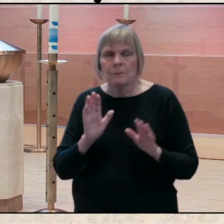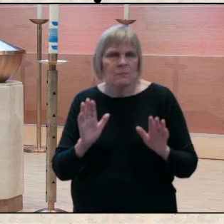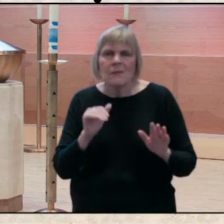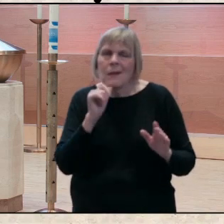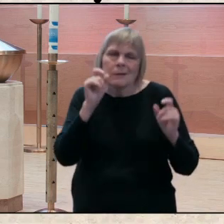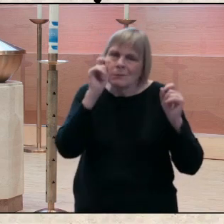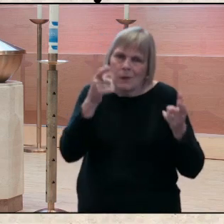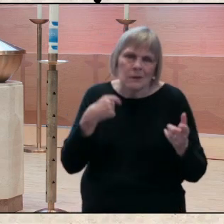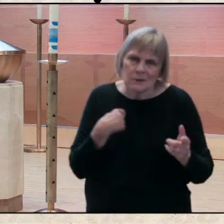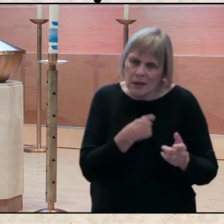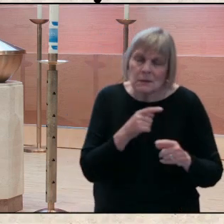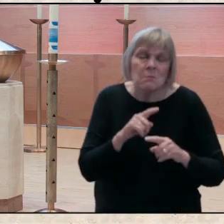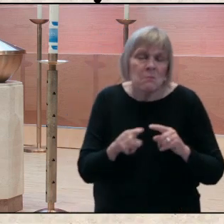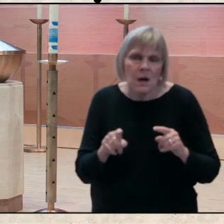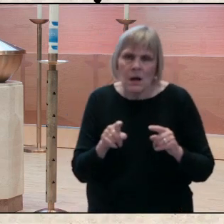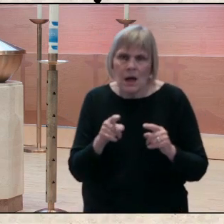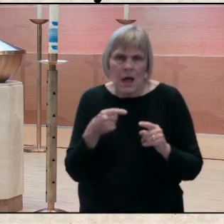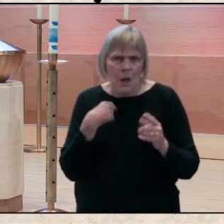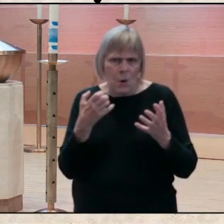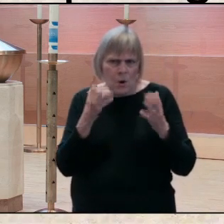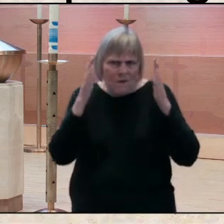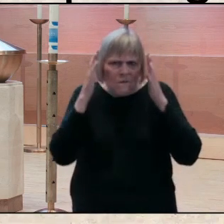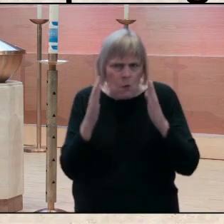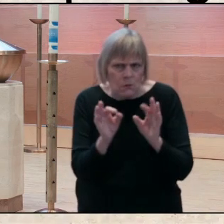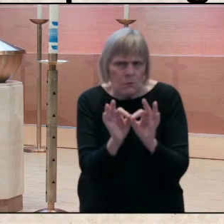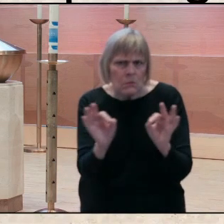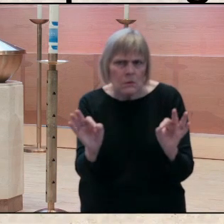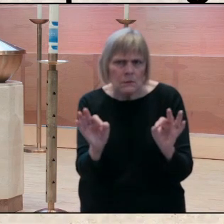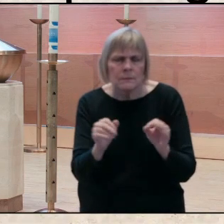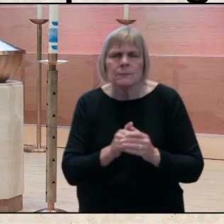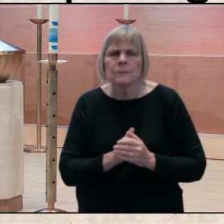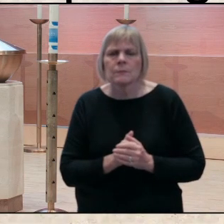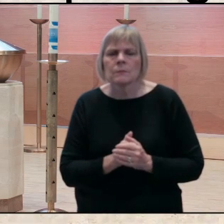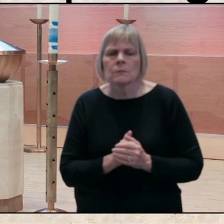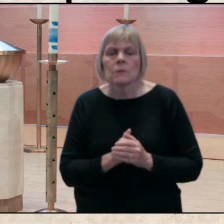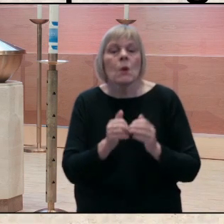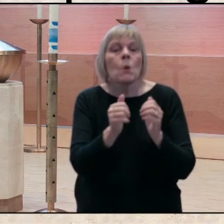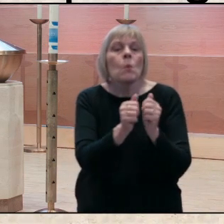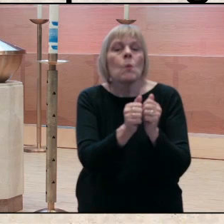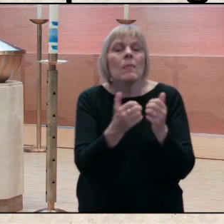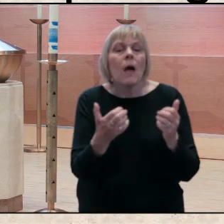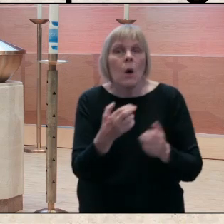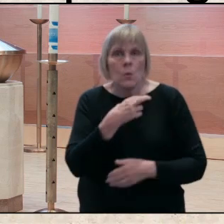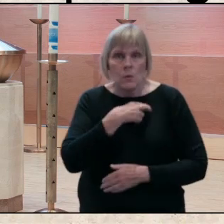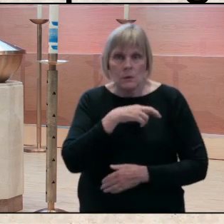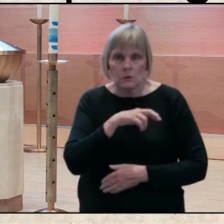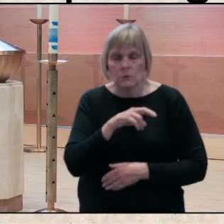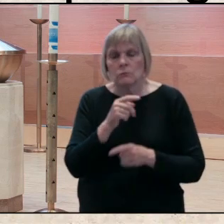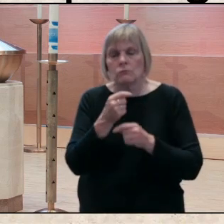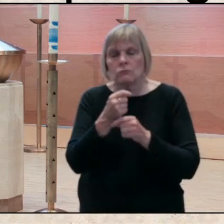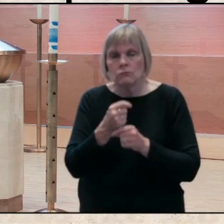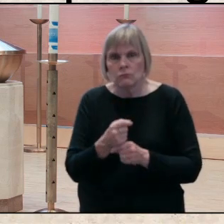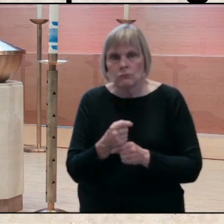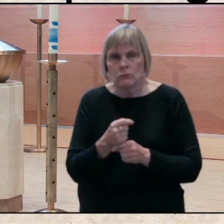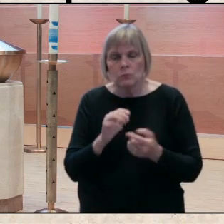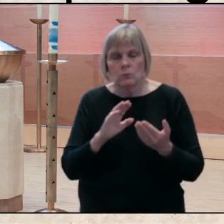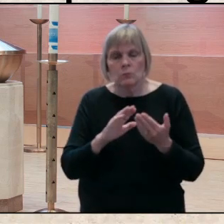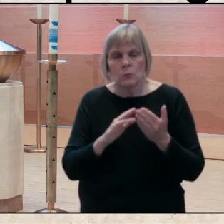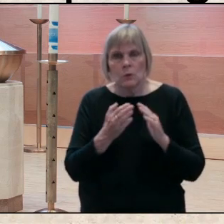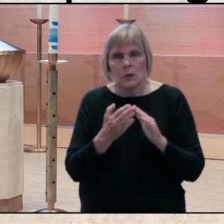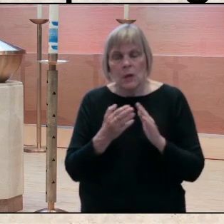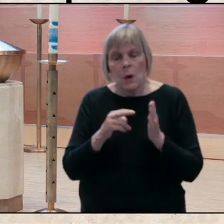shouldn't be surprising to us, but here's the part I really want you to focus on. But without religion, traditionally a source of